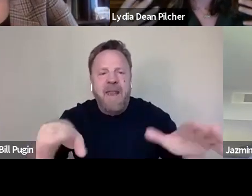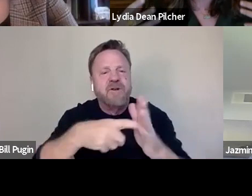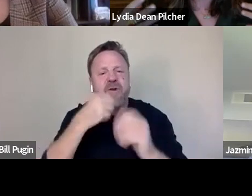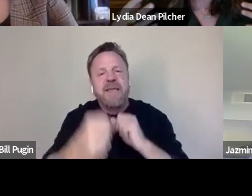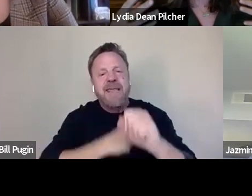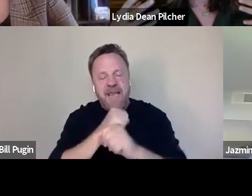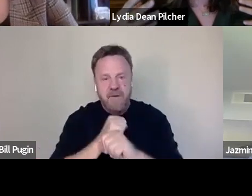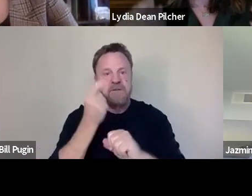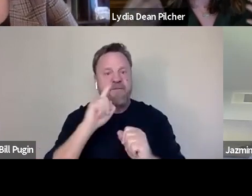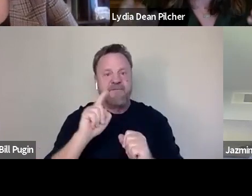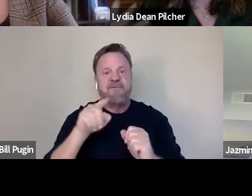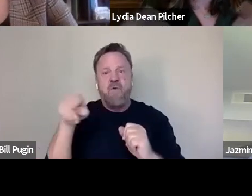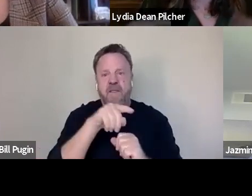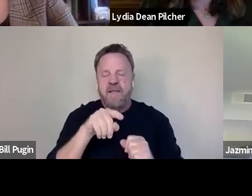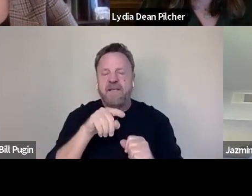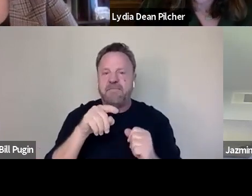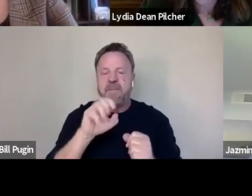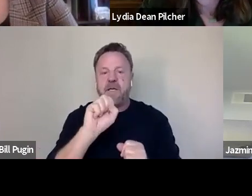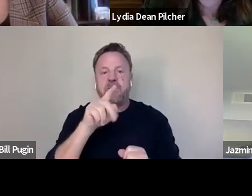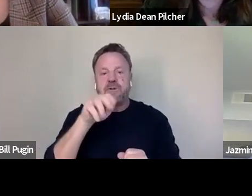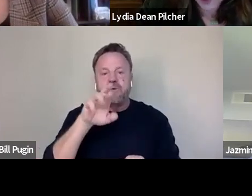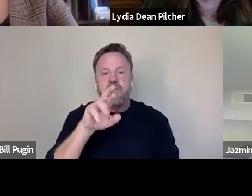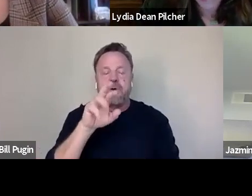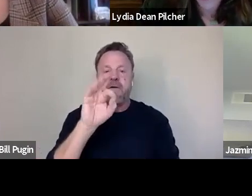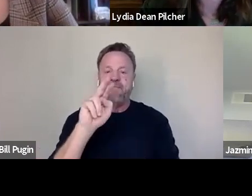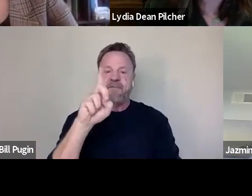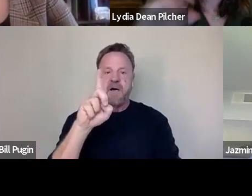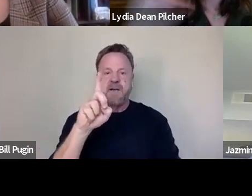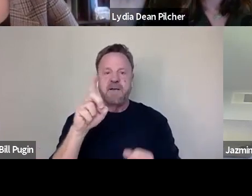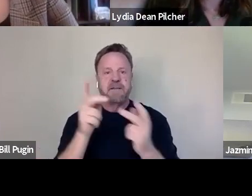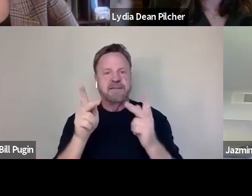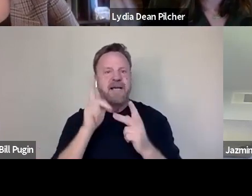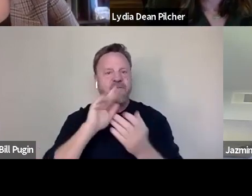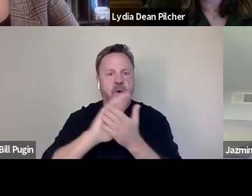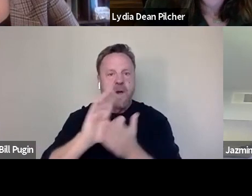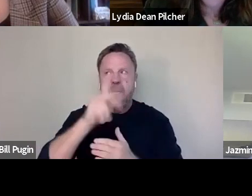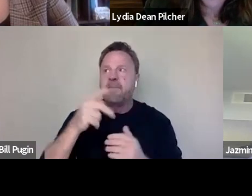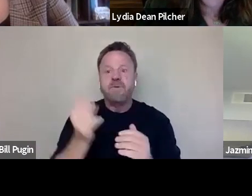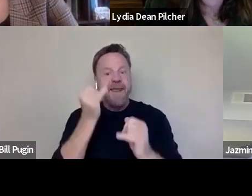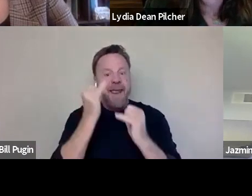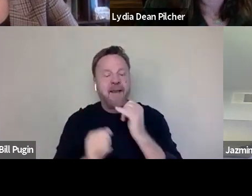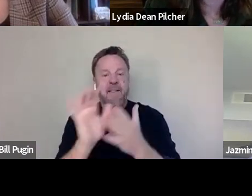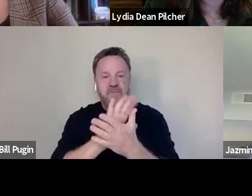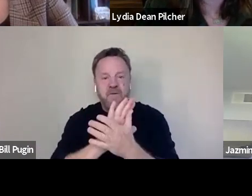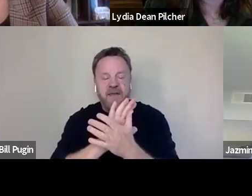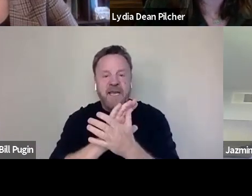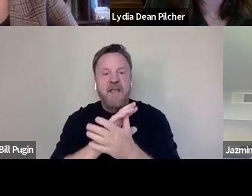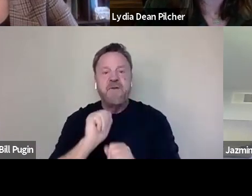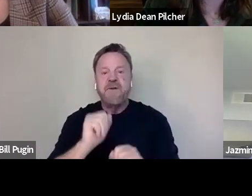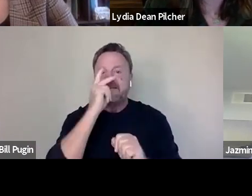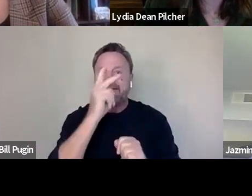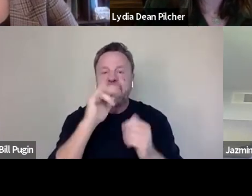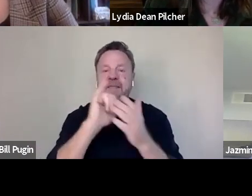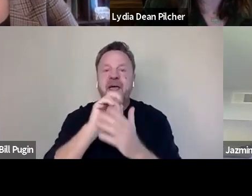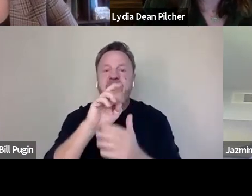EPA Superfund sites for cleanup. So, at the end of our movie, you see that the